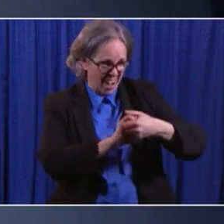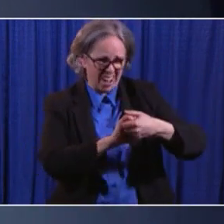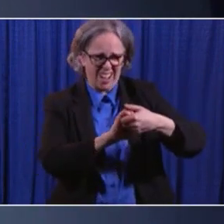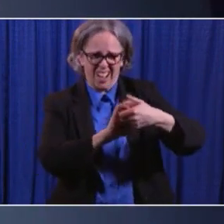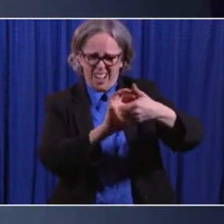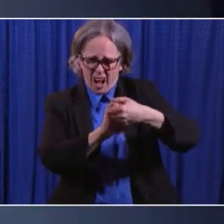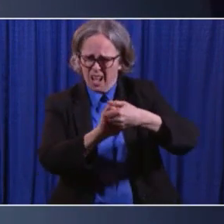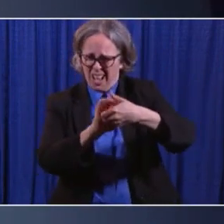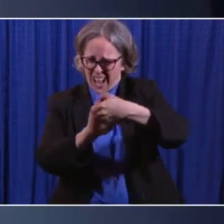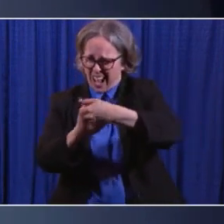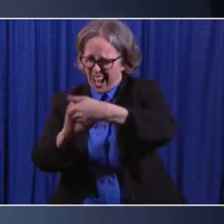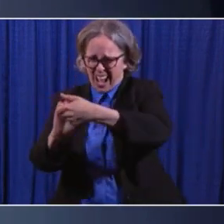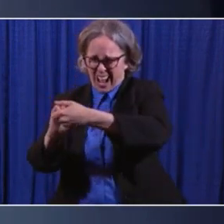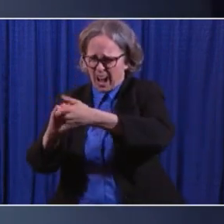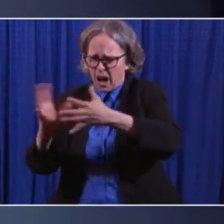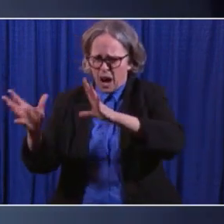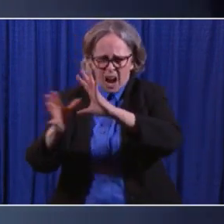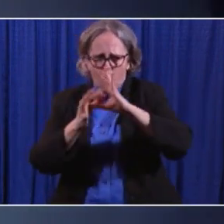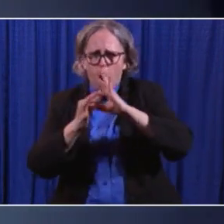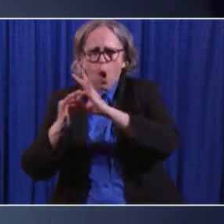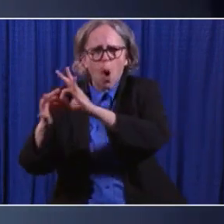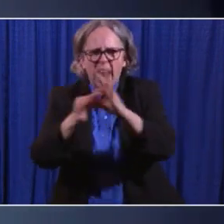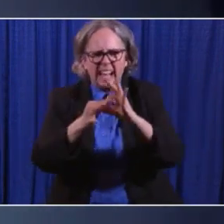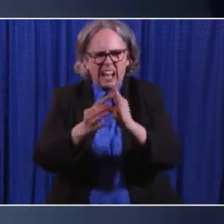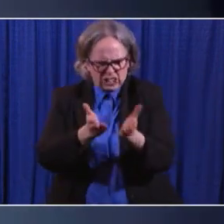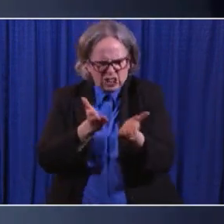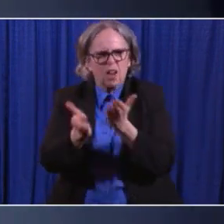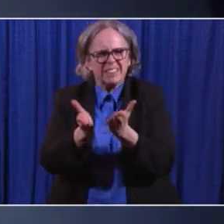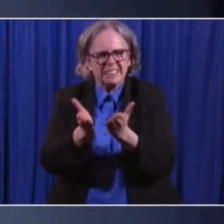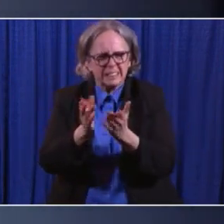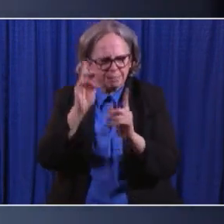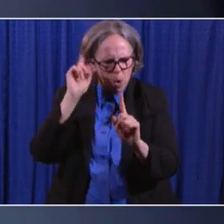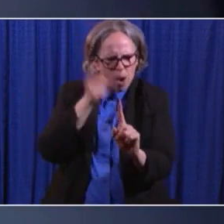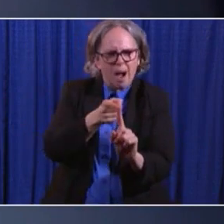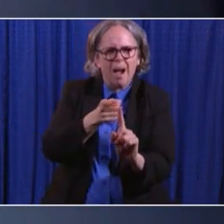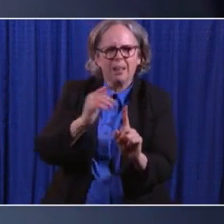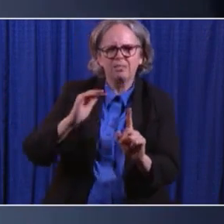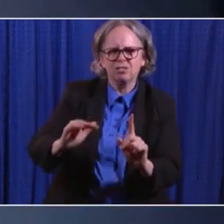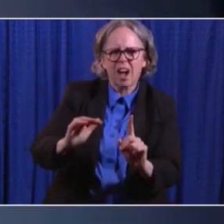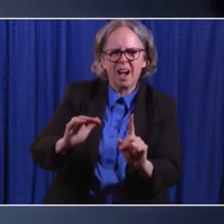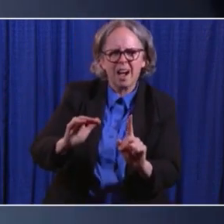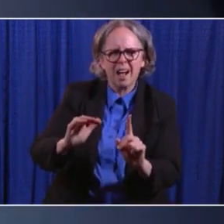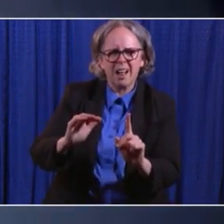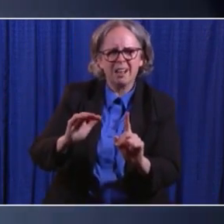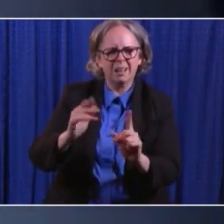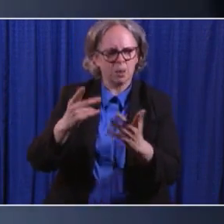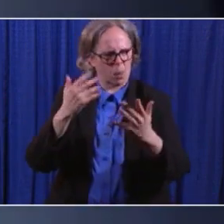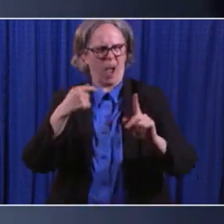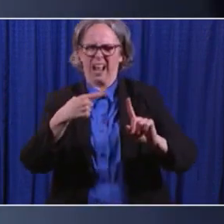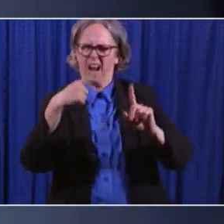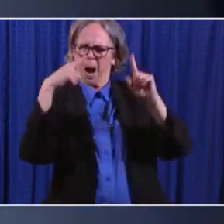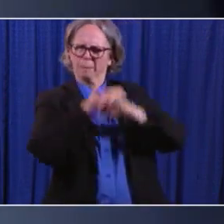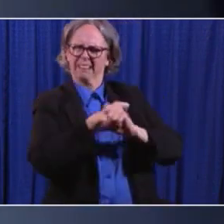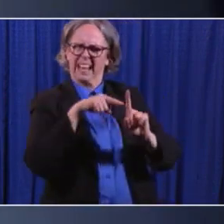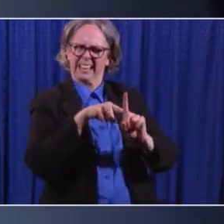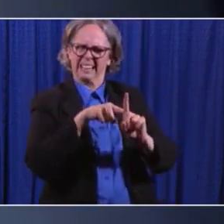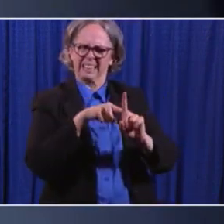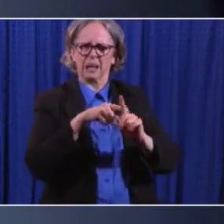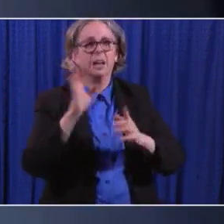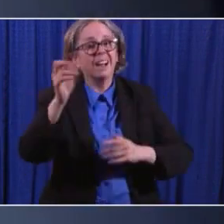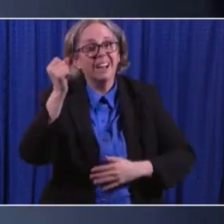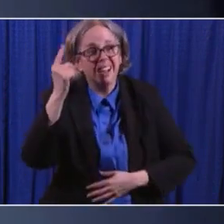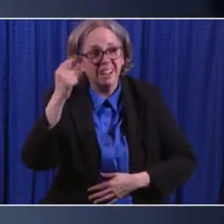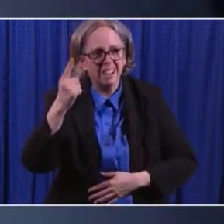services that are going to work for children and necessitate the engagement and collaboration of each of the different